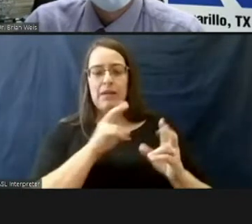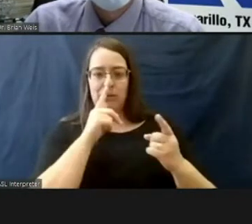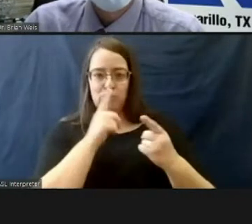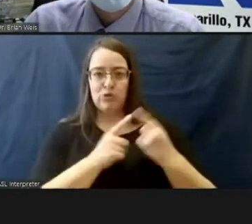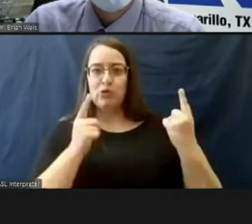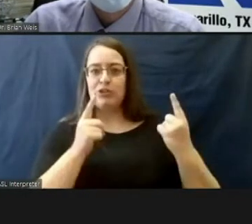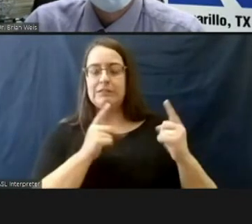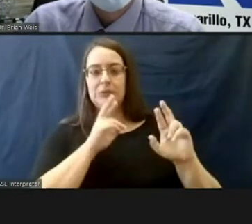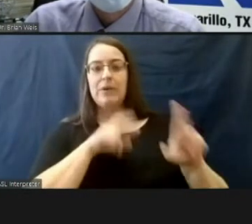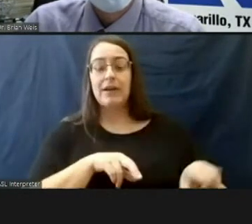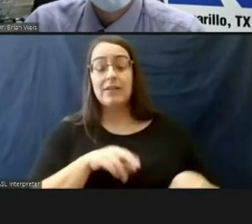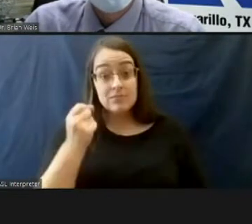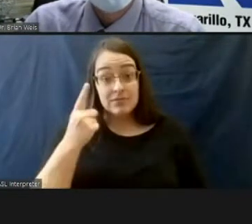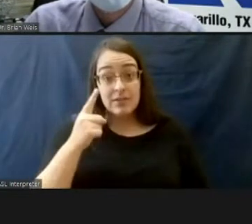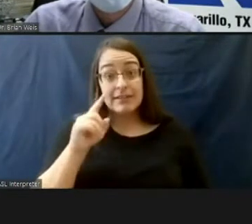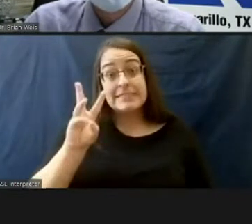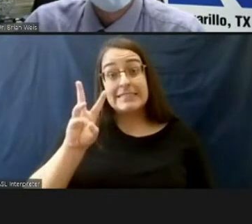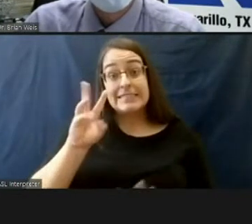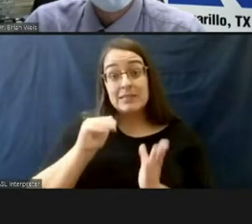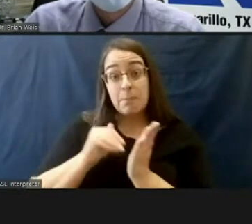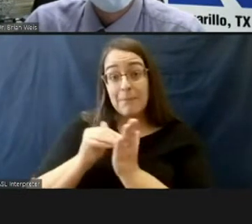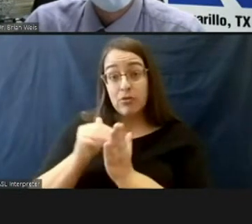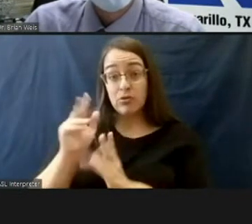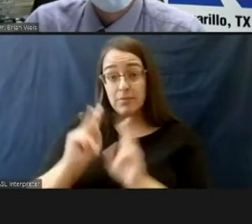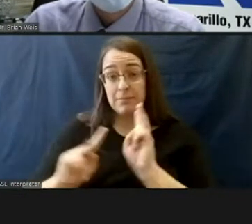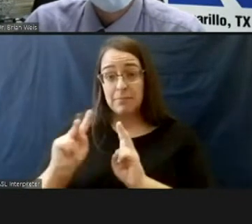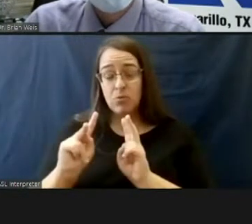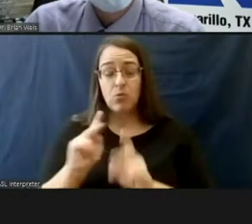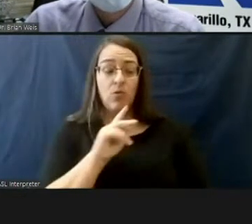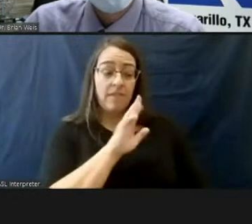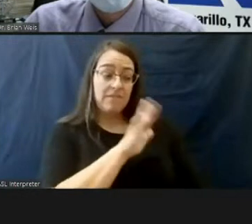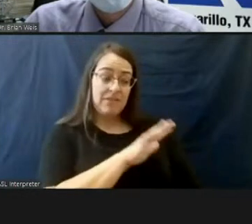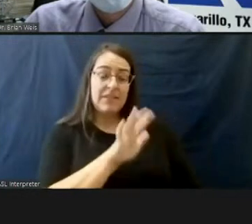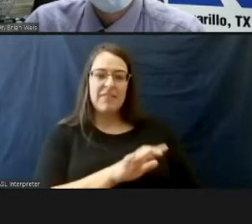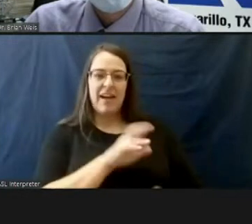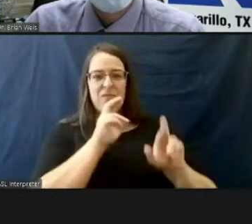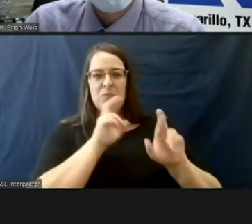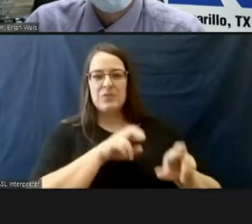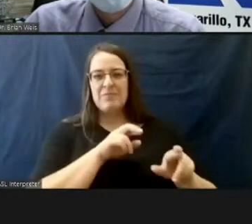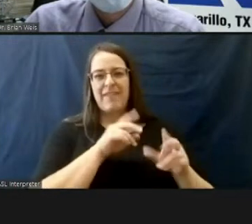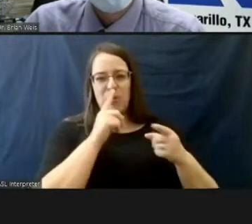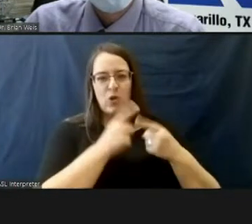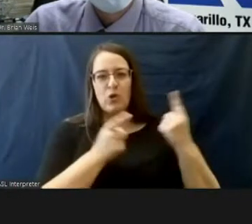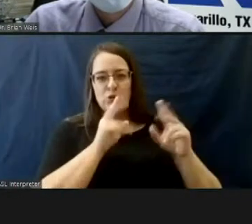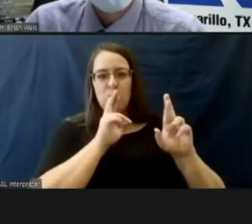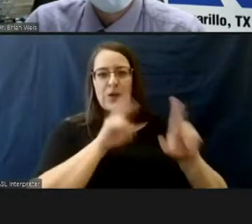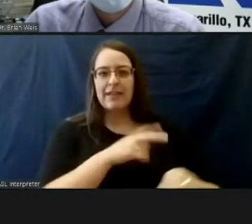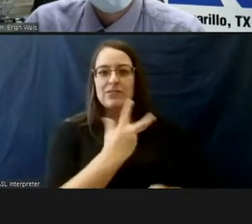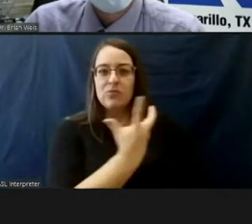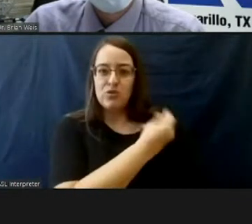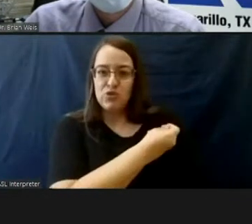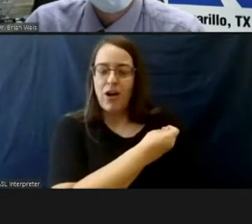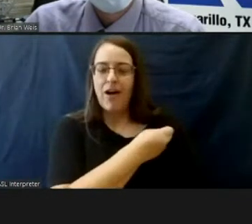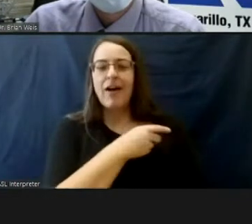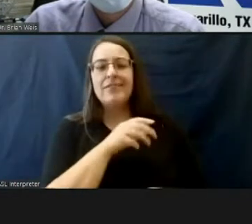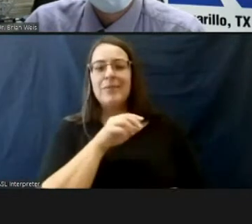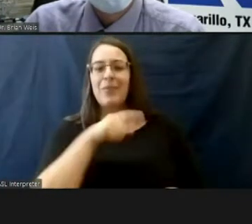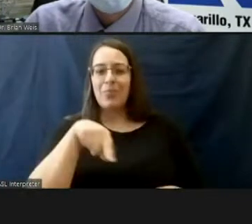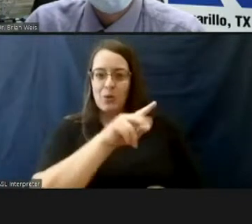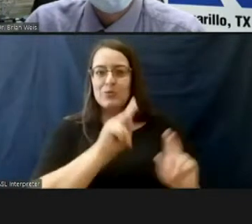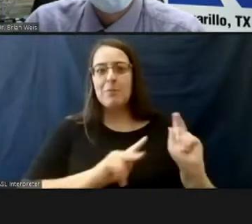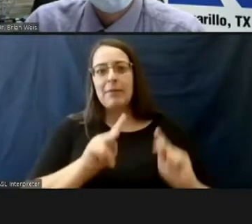again, 55 out of 6 million that had anaphylaxis. And those were individuals that had a previous history of